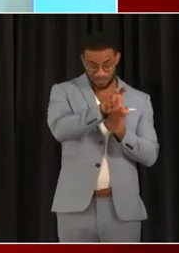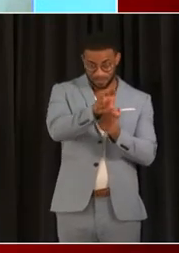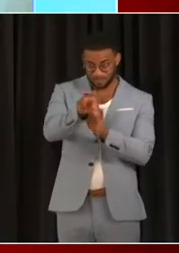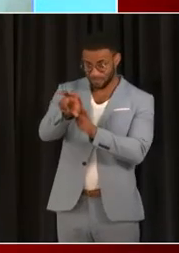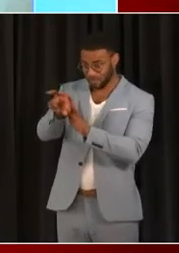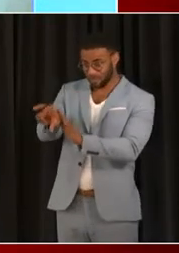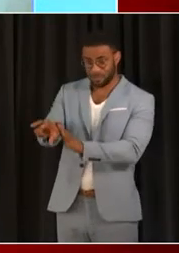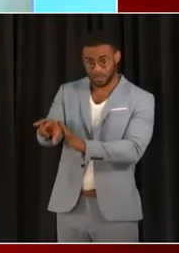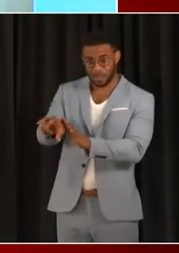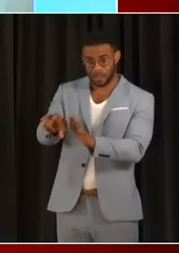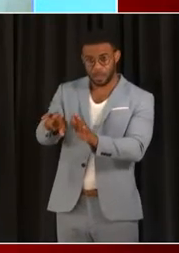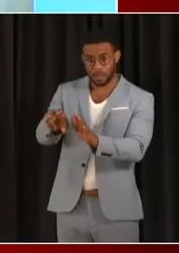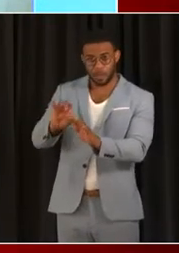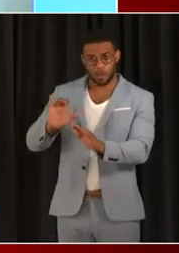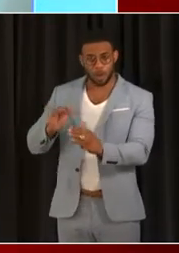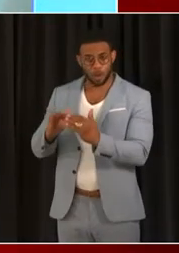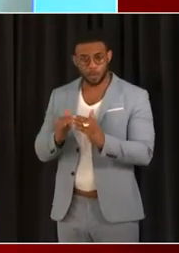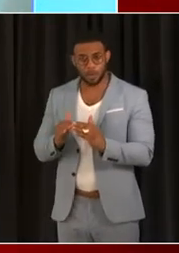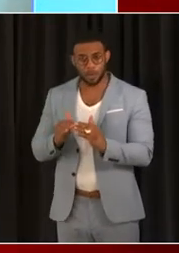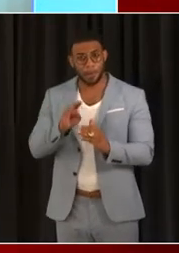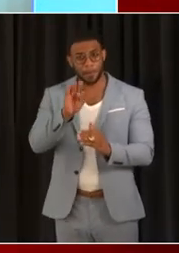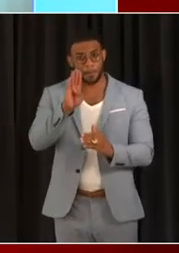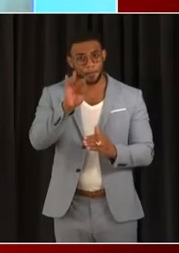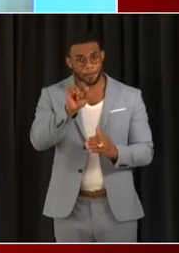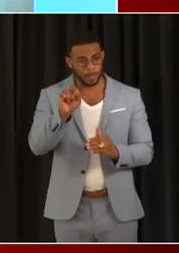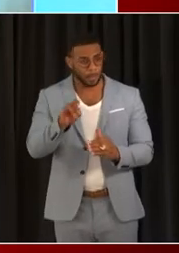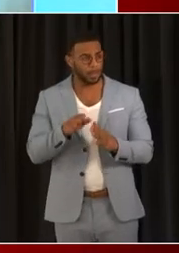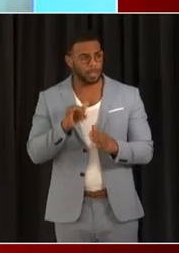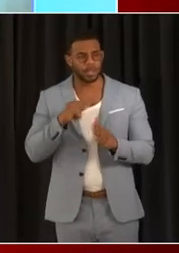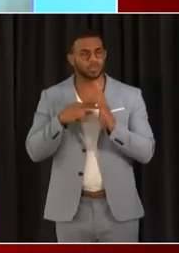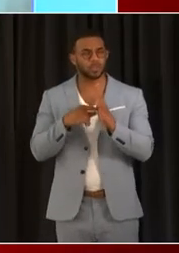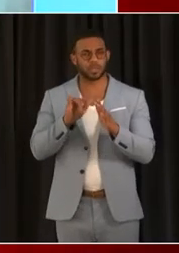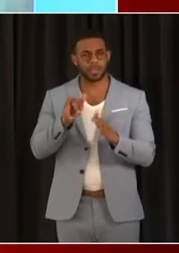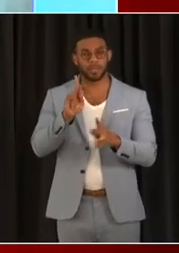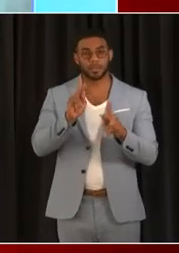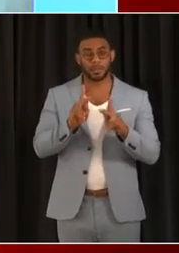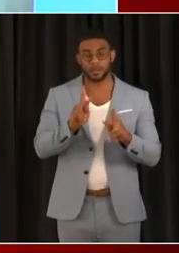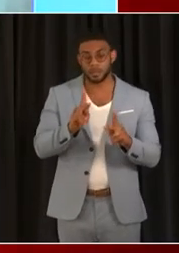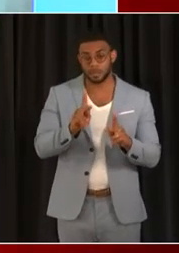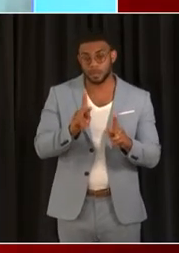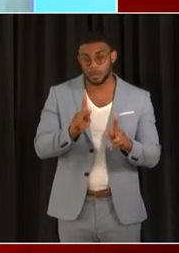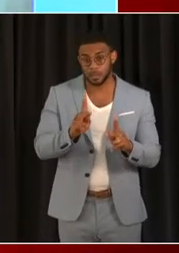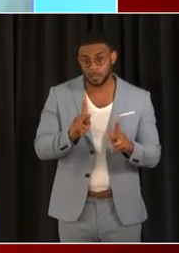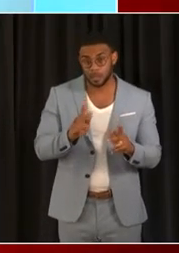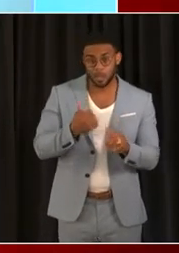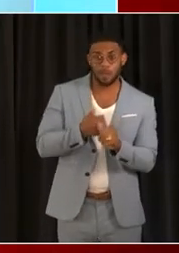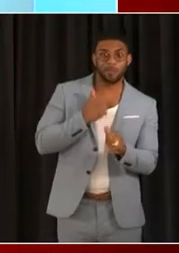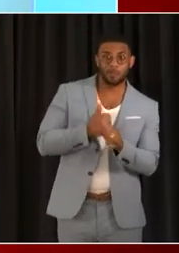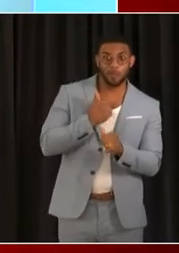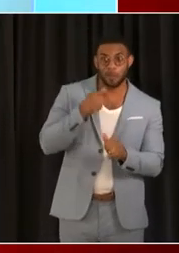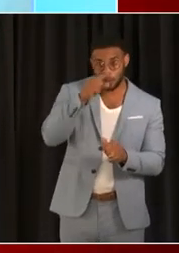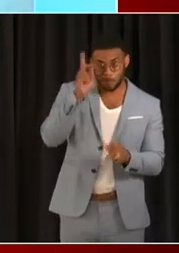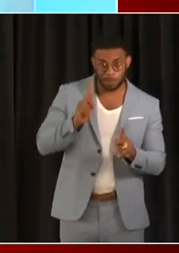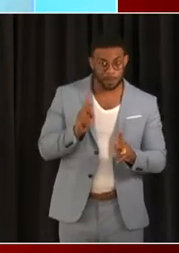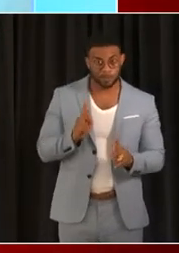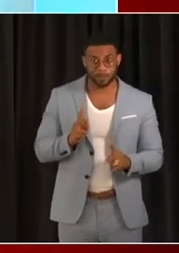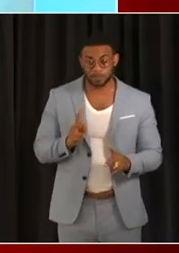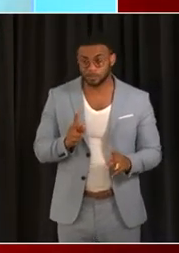more customers. And by the way, actually, this goes to show you that people essentially avoid black